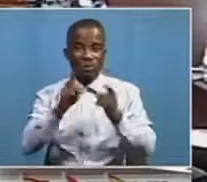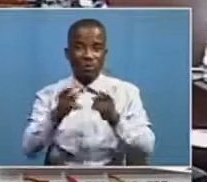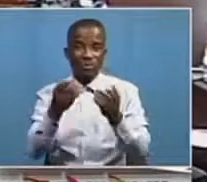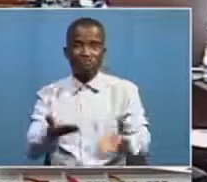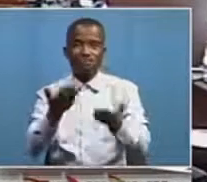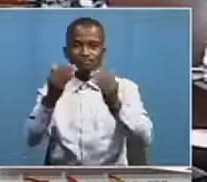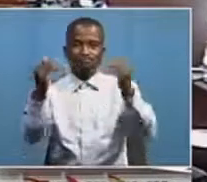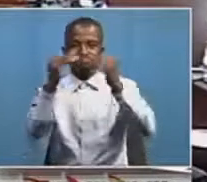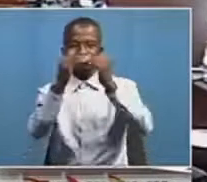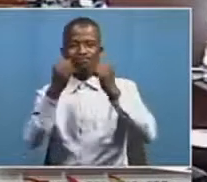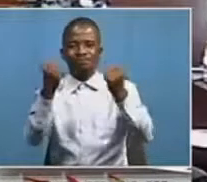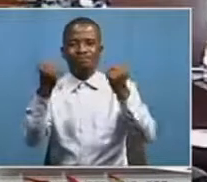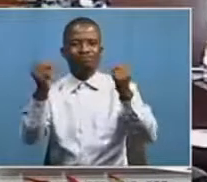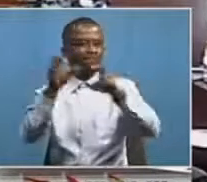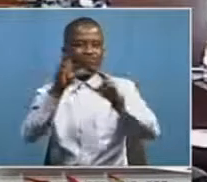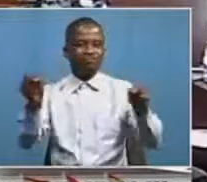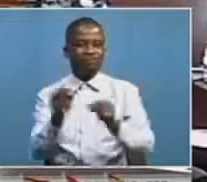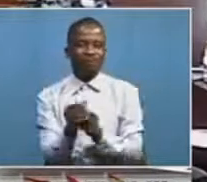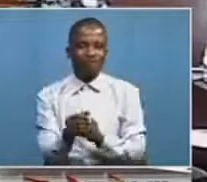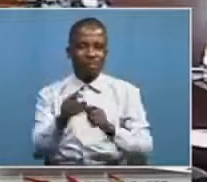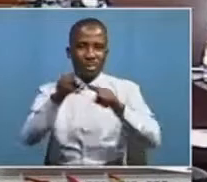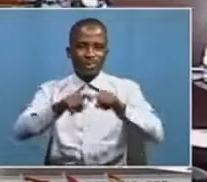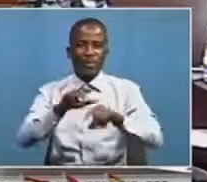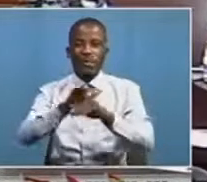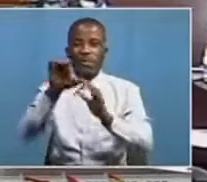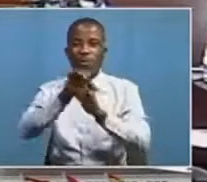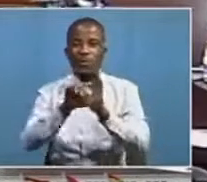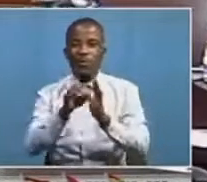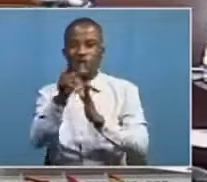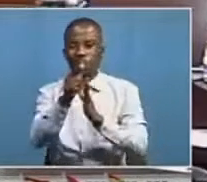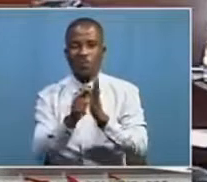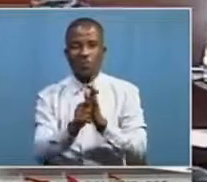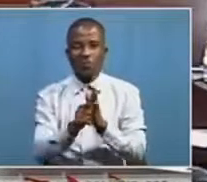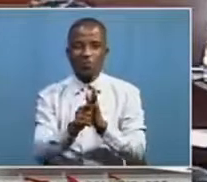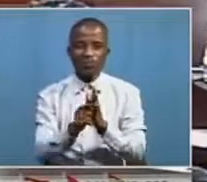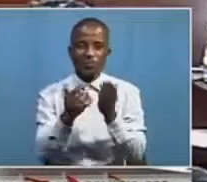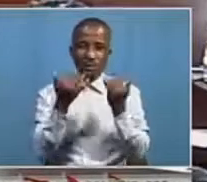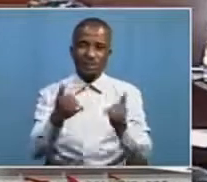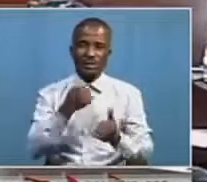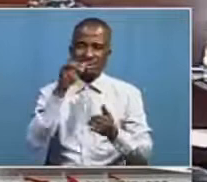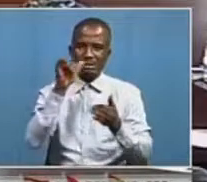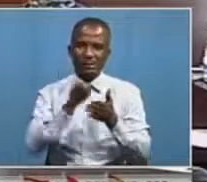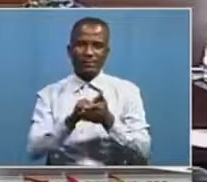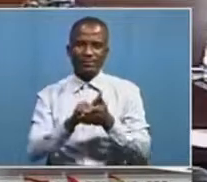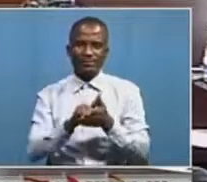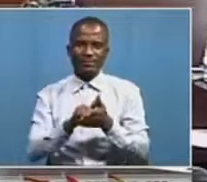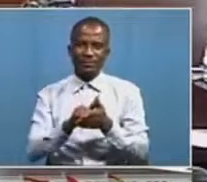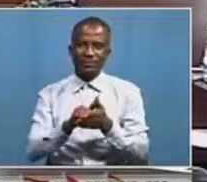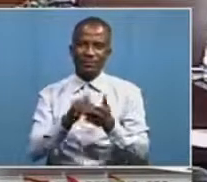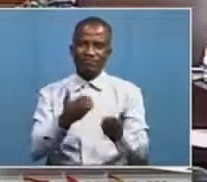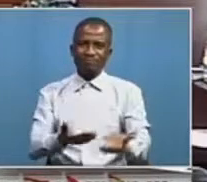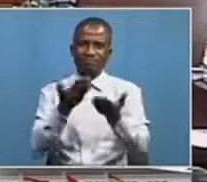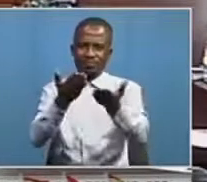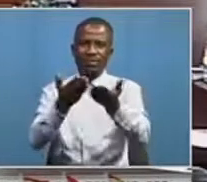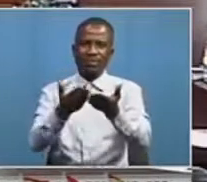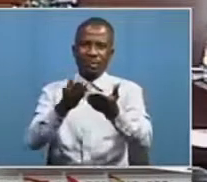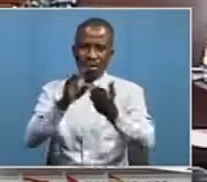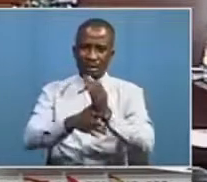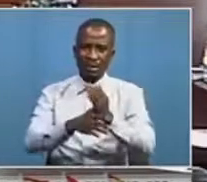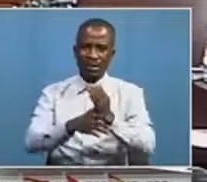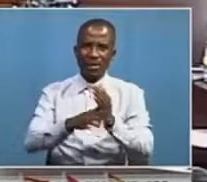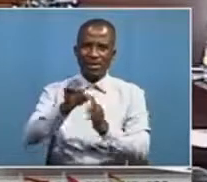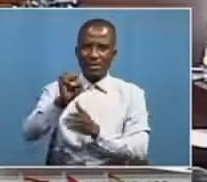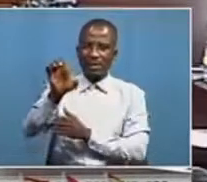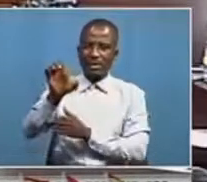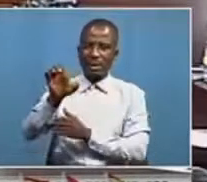under Article 64, Clause 1 of the Constitution 1992. He subsequently filed a preliminary objection, as the first respondent